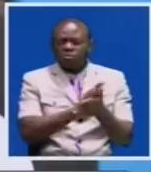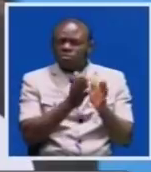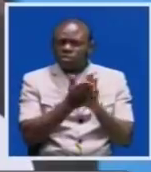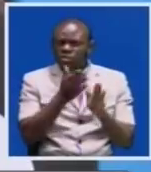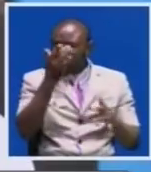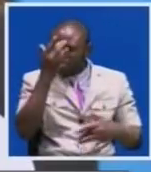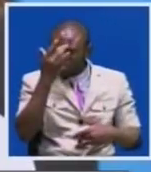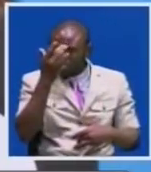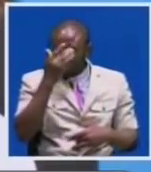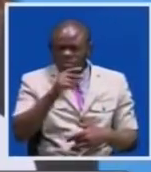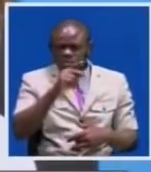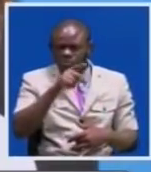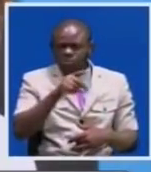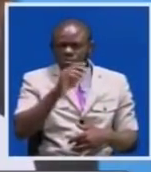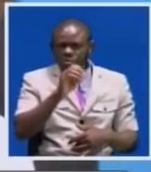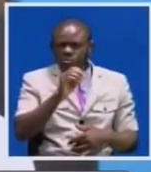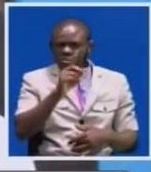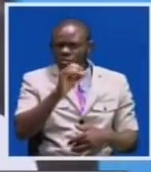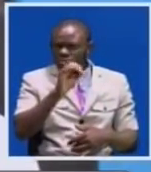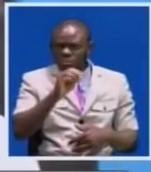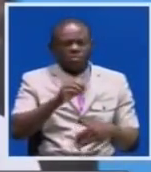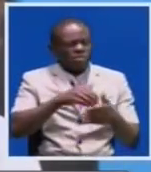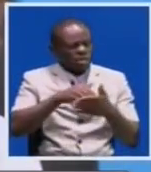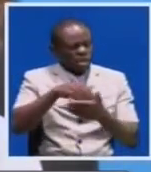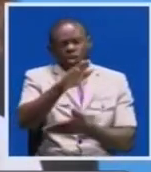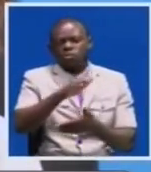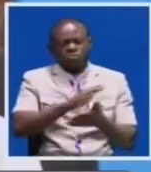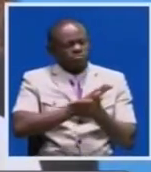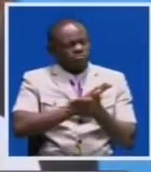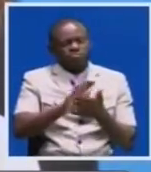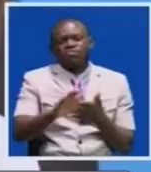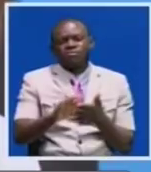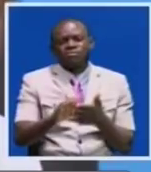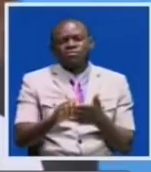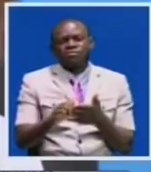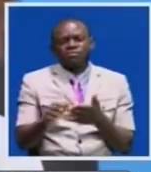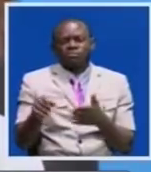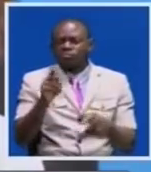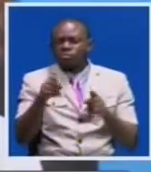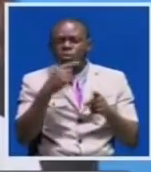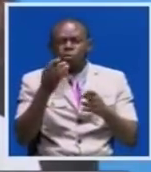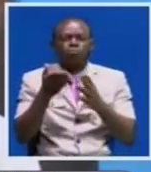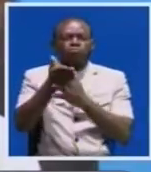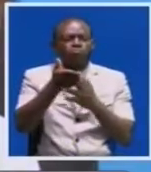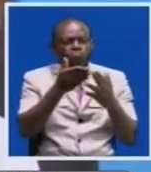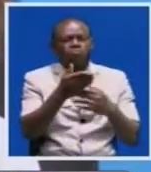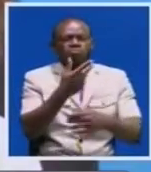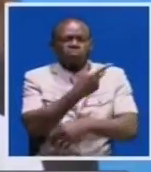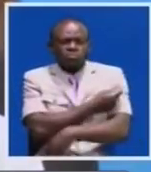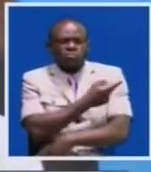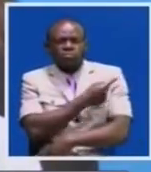have gone and actually vaccinated our children. So we celebrate them this year as